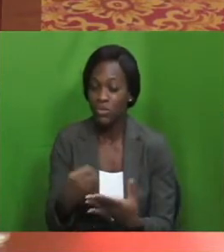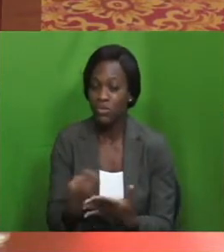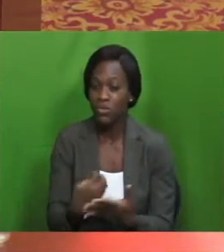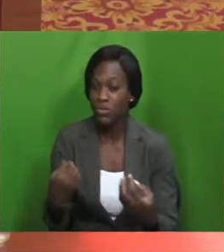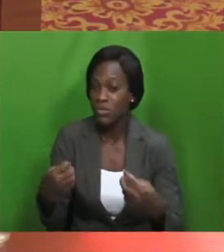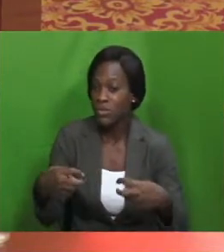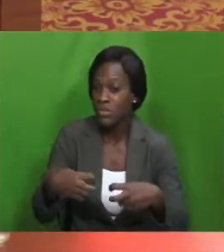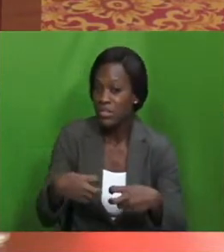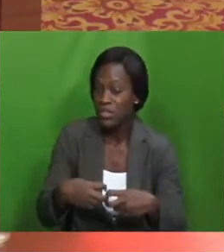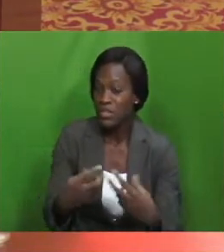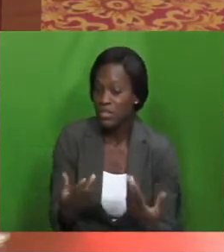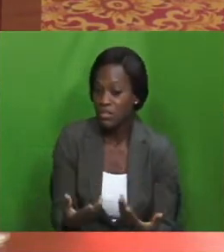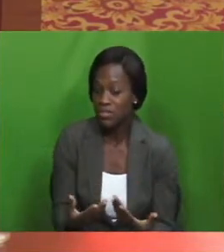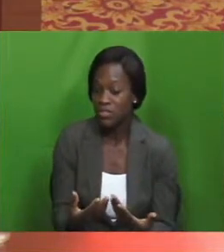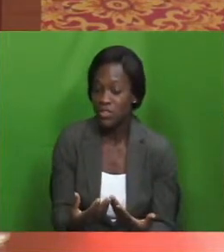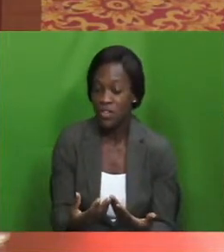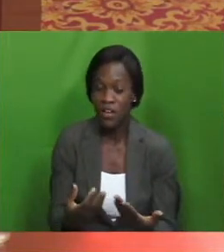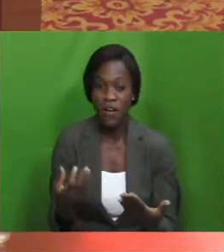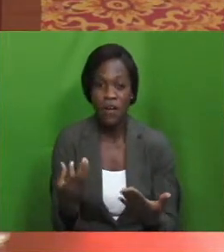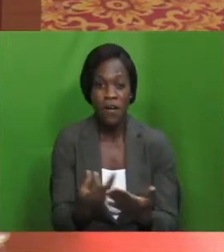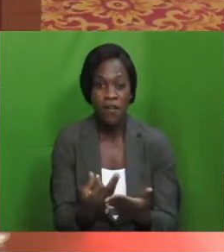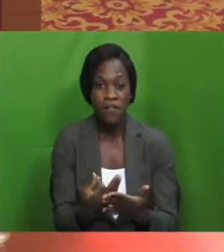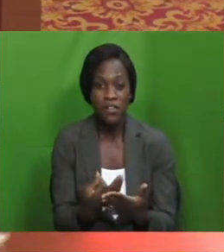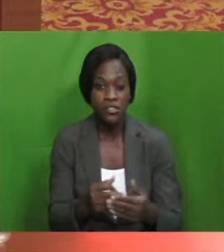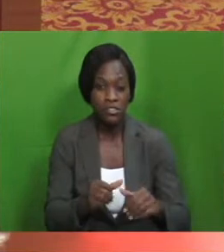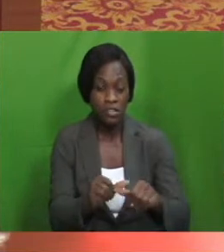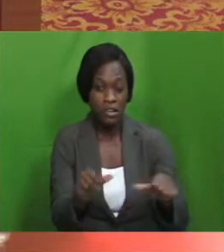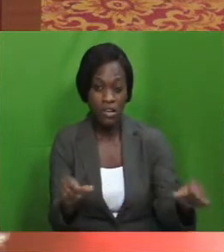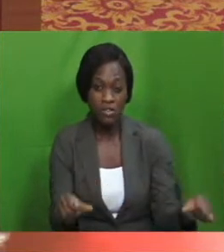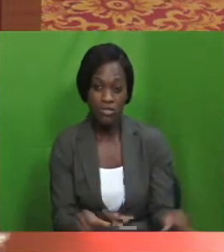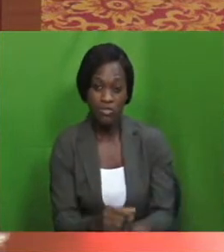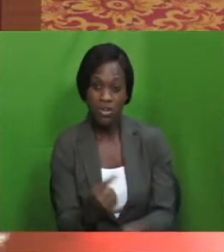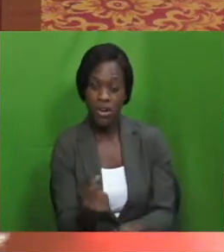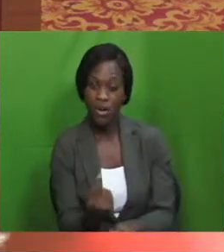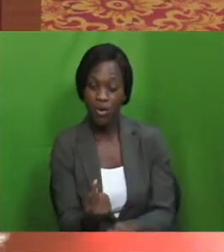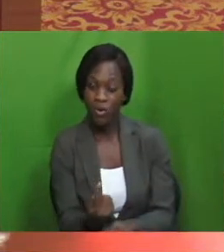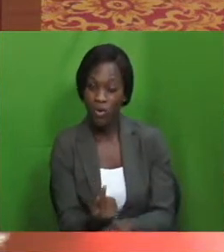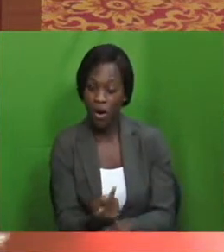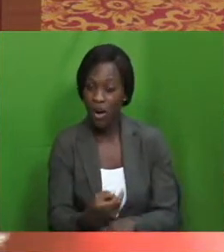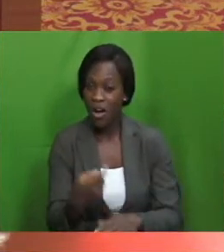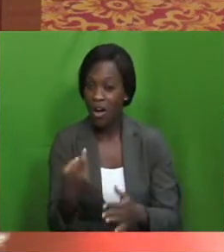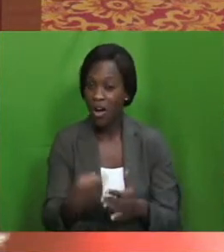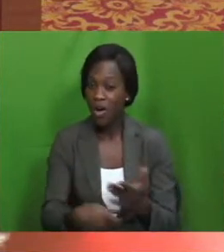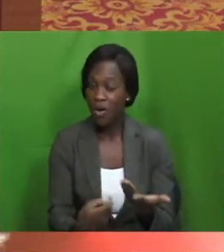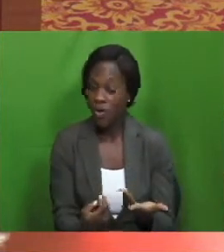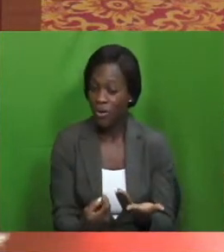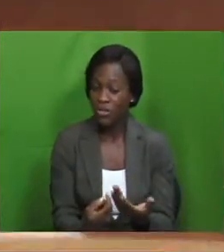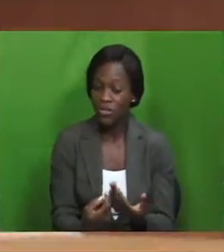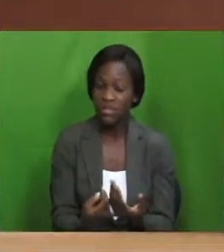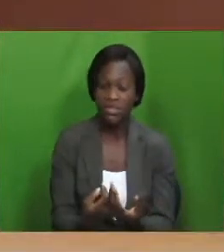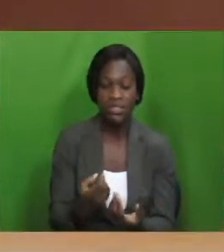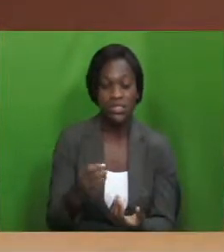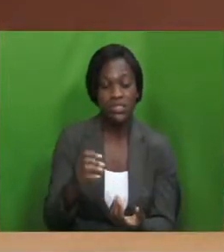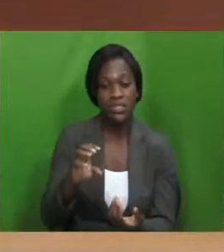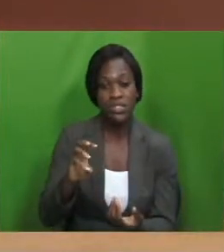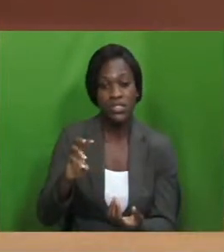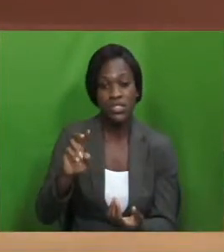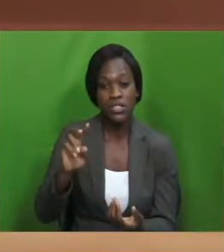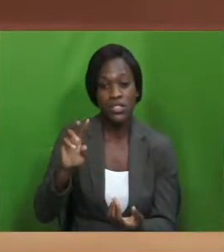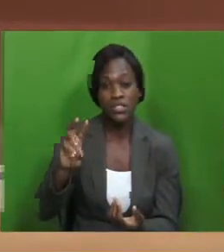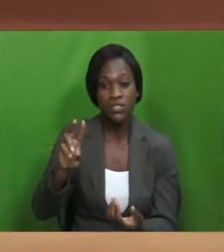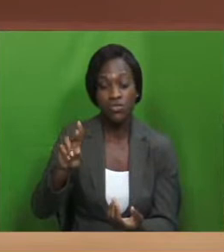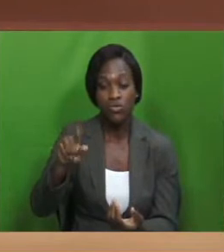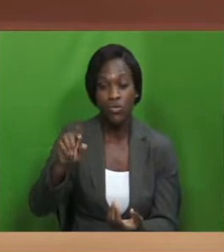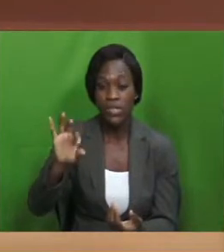Excluding the financial sector bailout alone, the debt to GDP falls to 72.9%. The